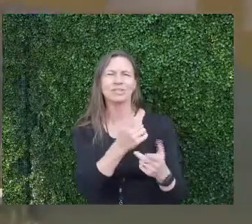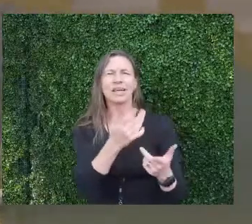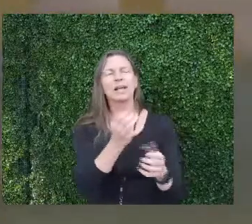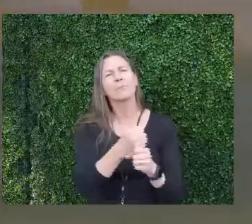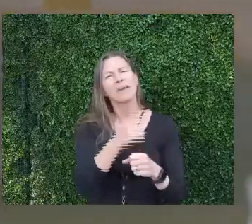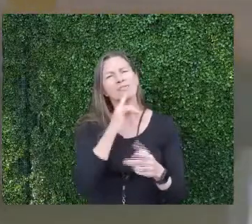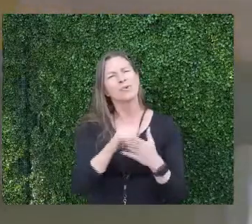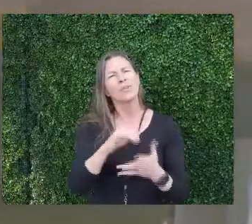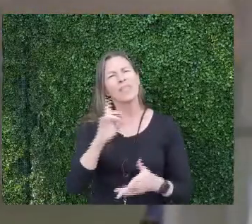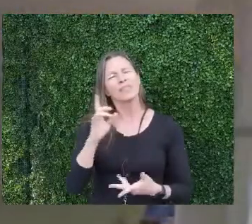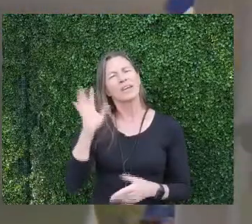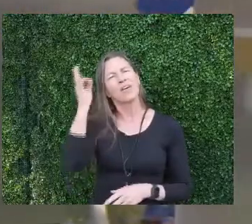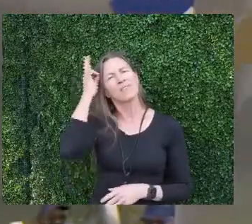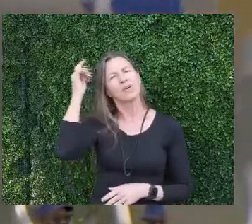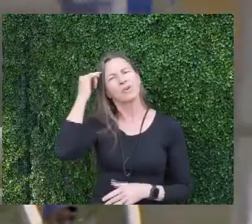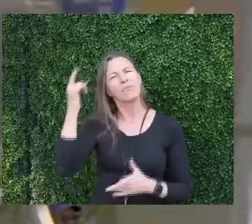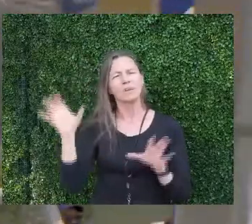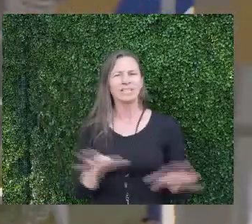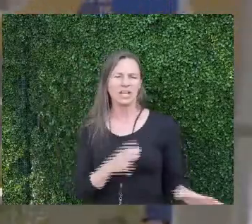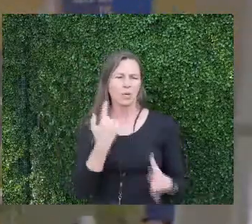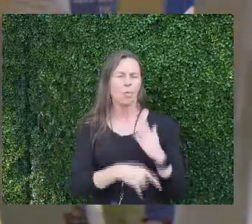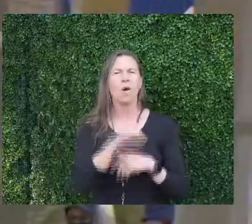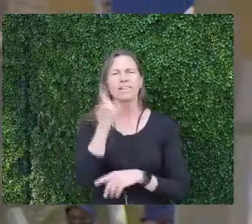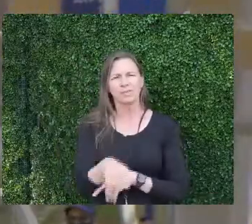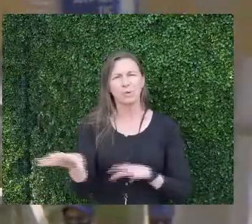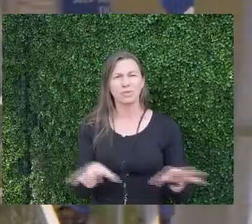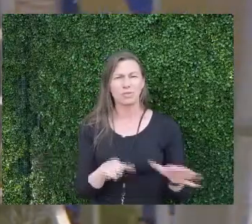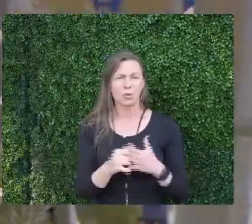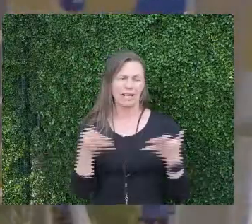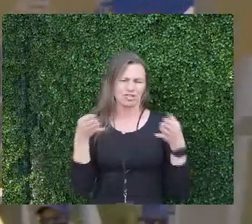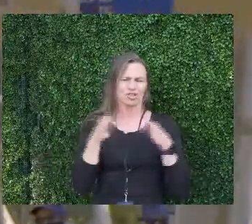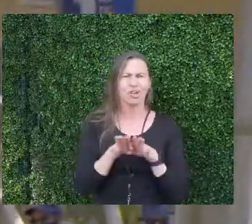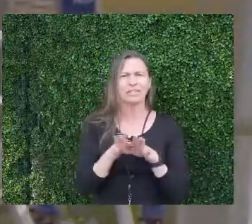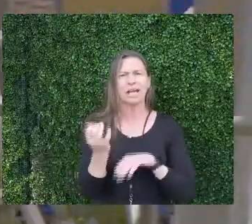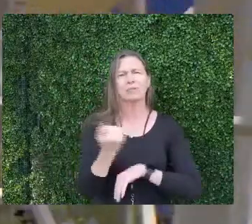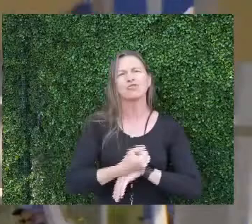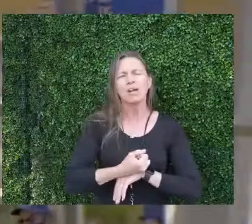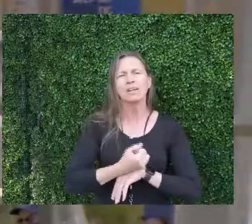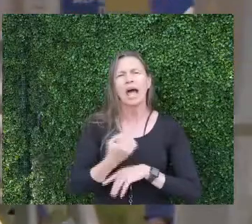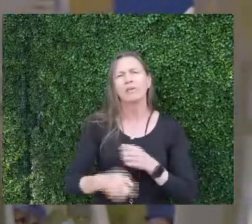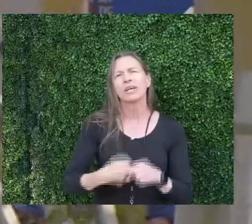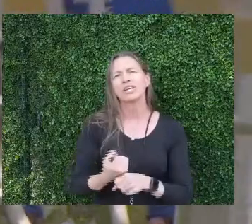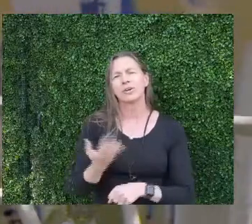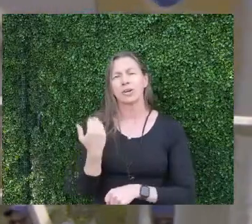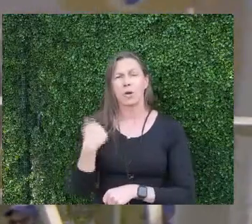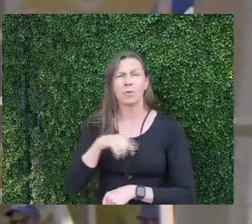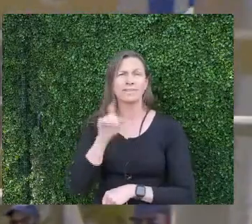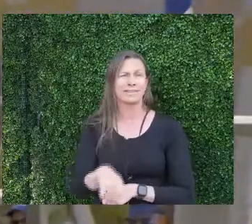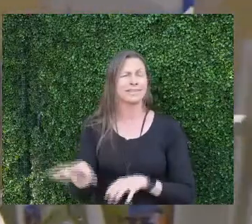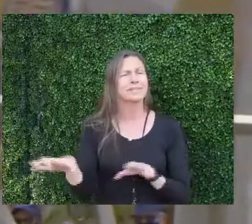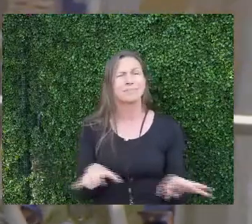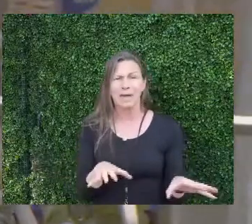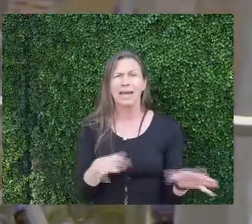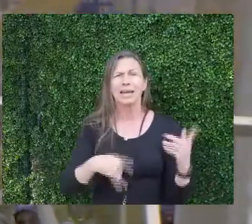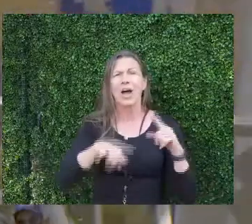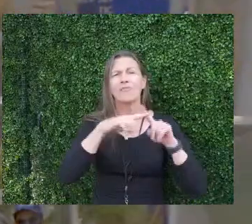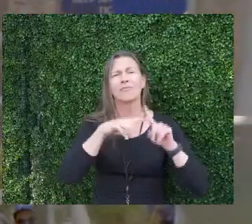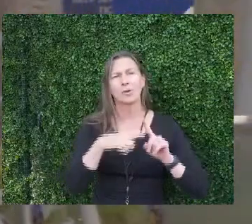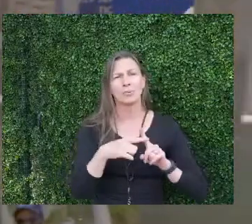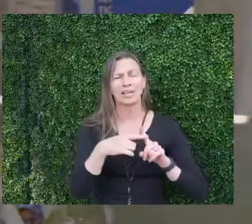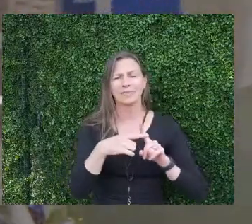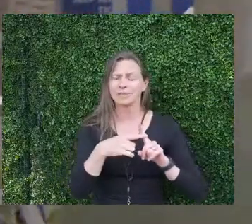was responsible to do and shut down over a year ago. We needed to take affirmative steps. Federal government wasn't doing